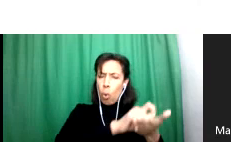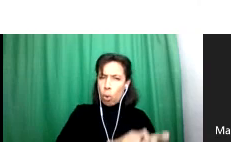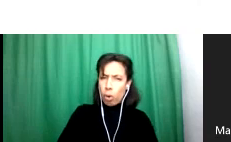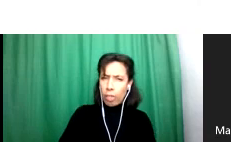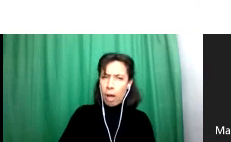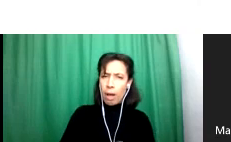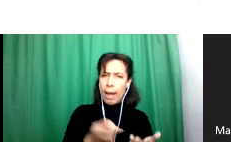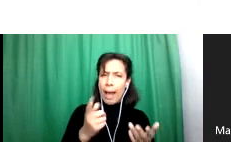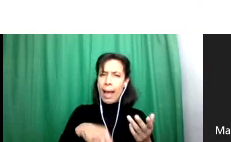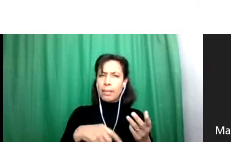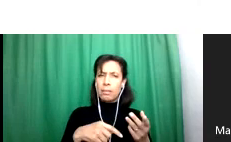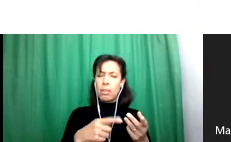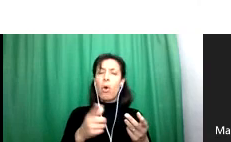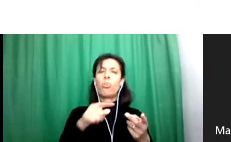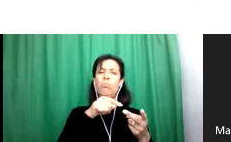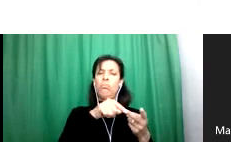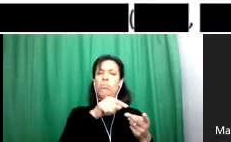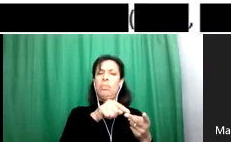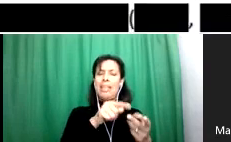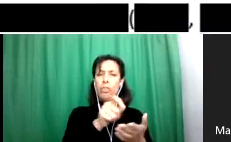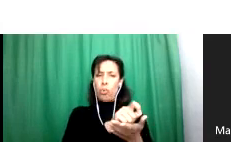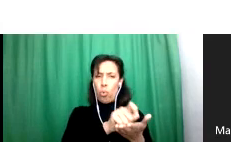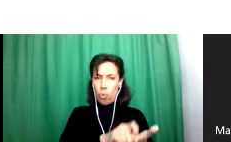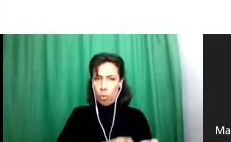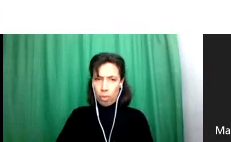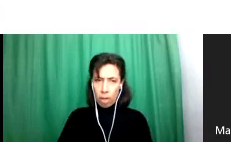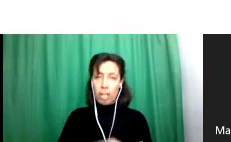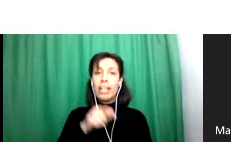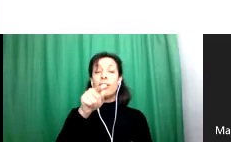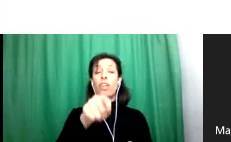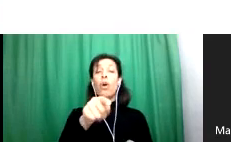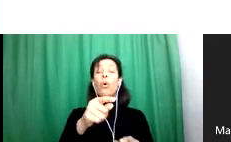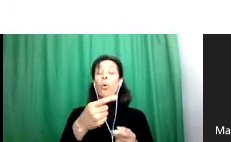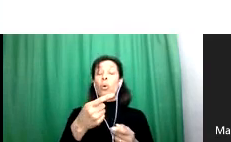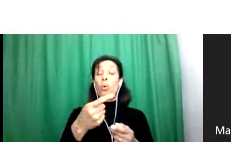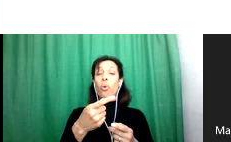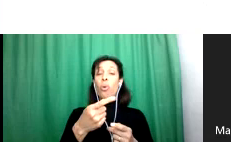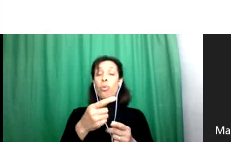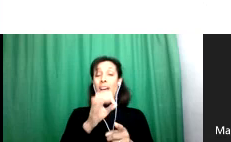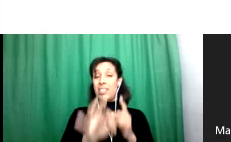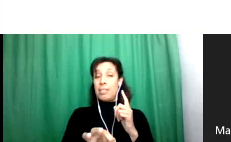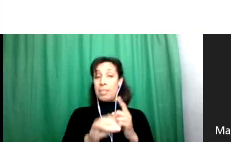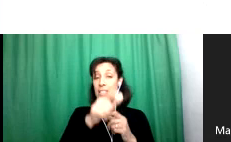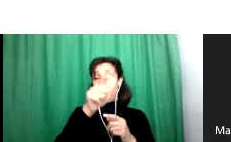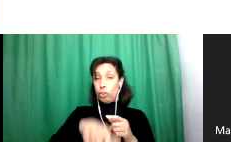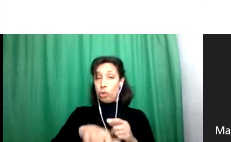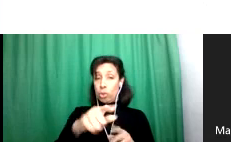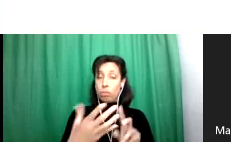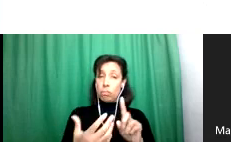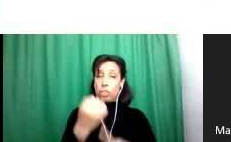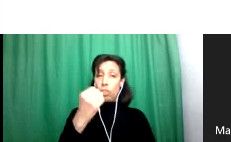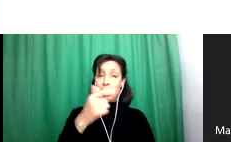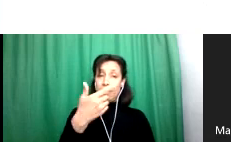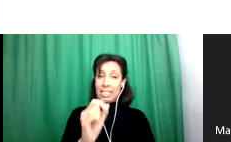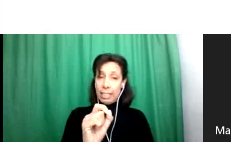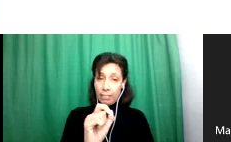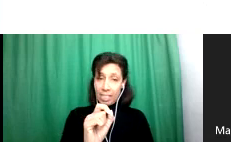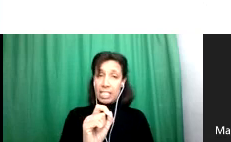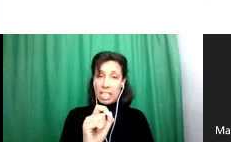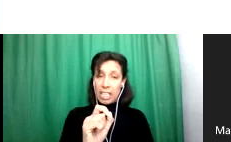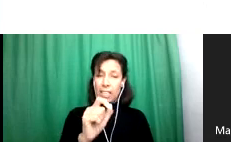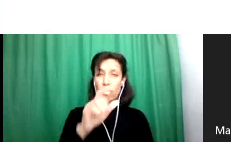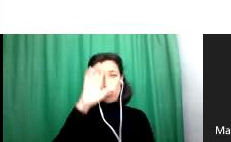So in this case, the reason why this particular piece of work got 70 is because this is just a part of it. Incidentally, this is not the whole assignment.